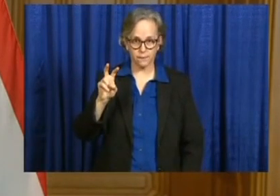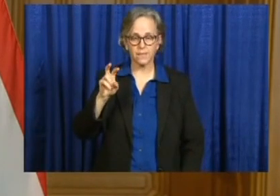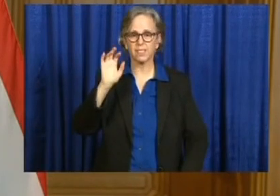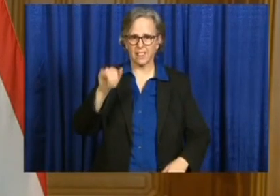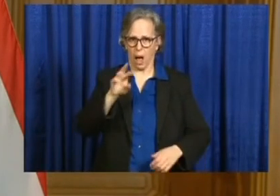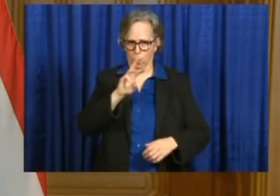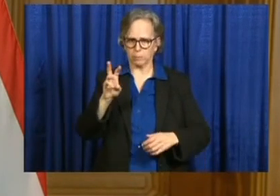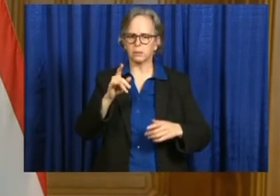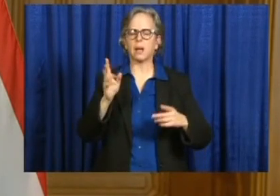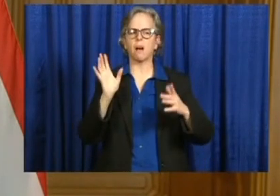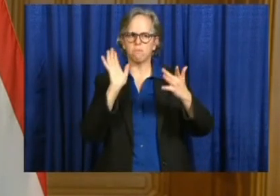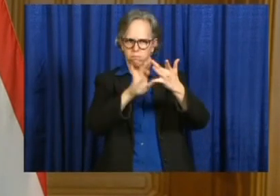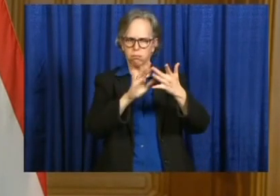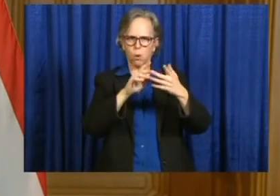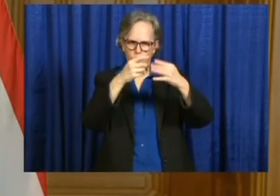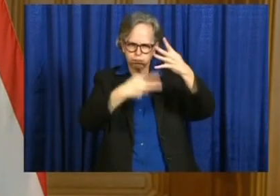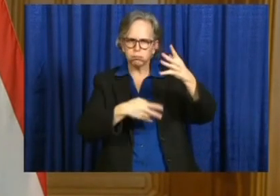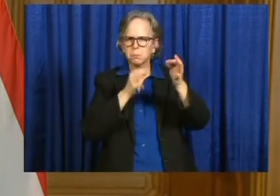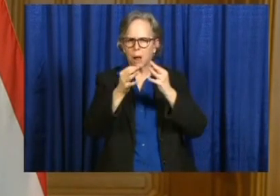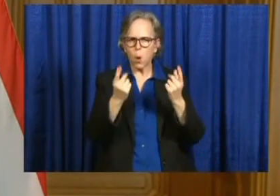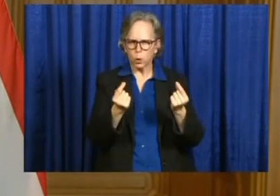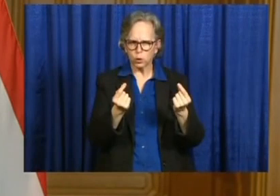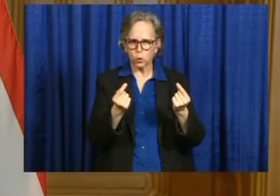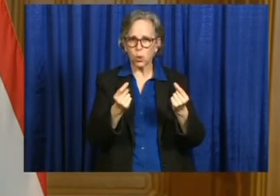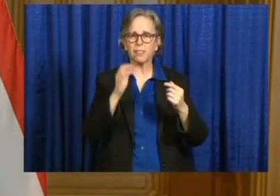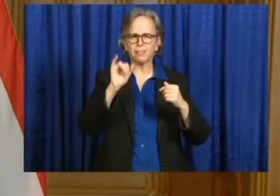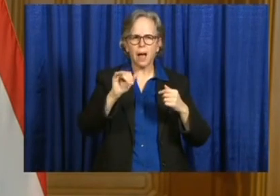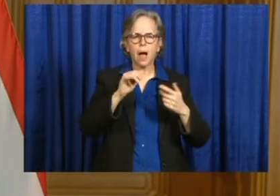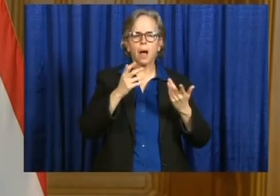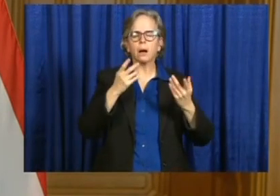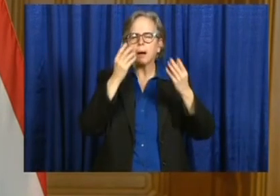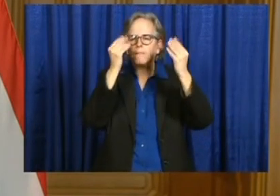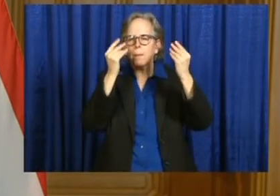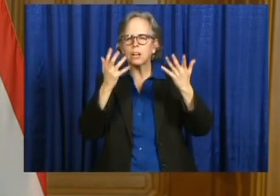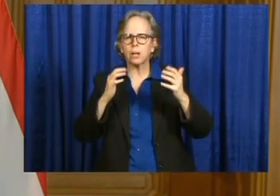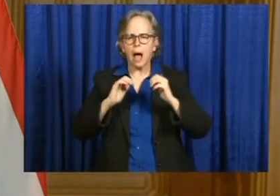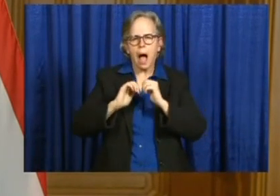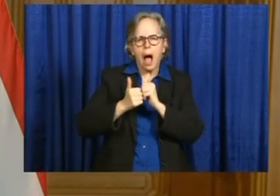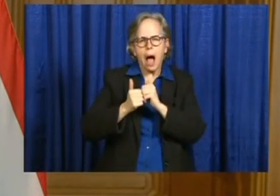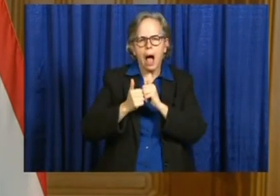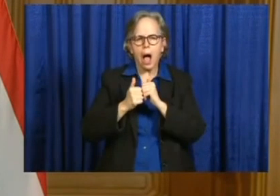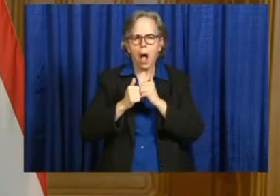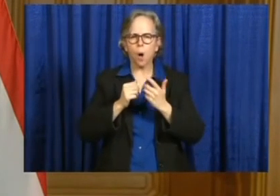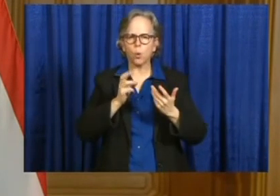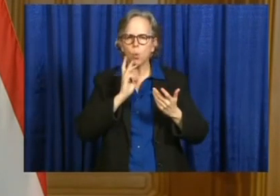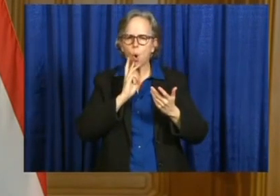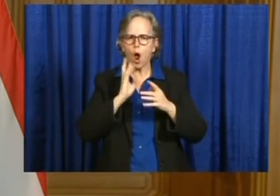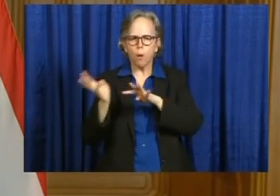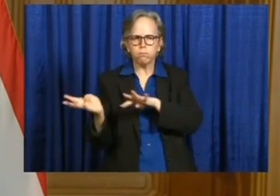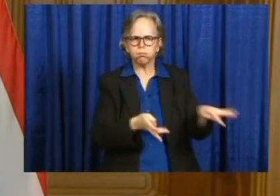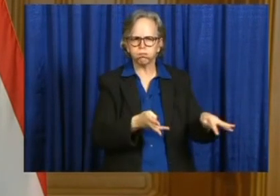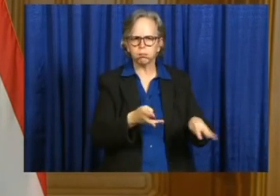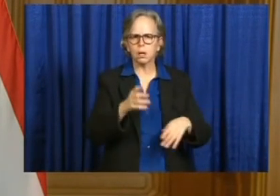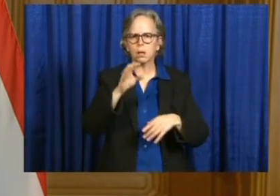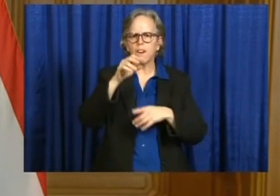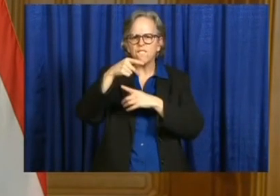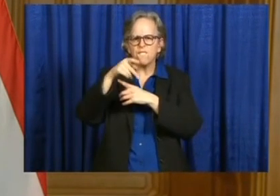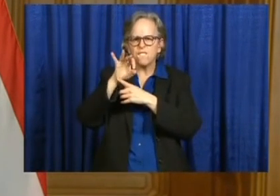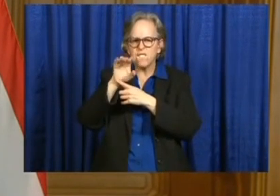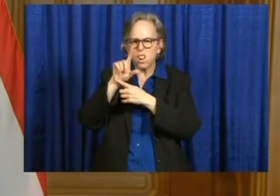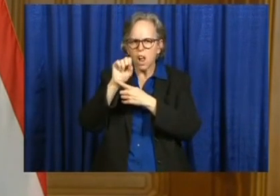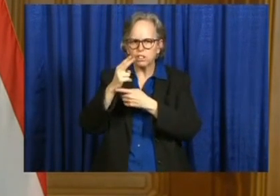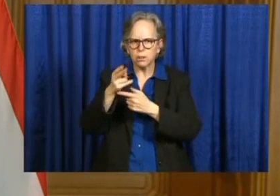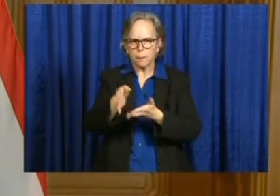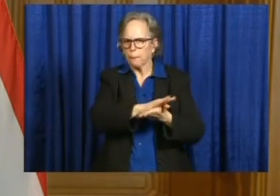quality degradation related to deteriorated stagnant water in plumbing that can lead to health risks.